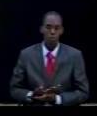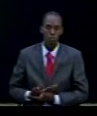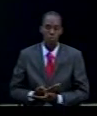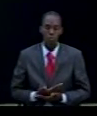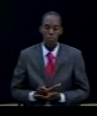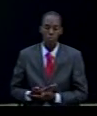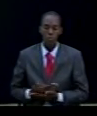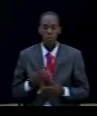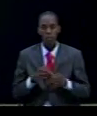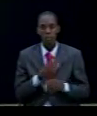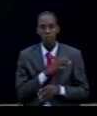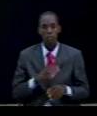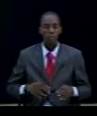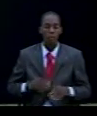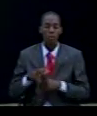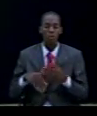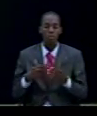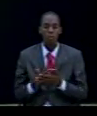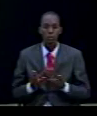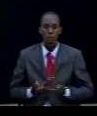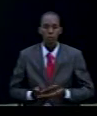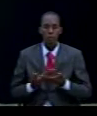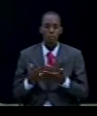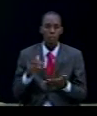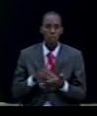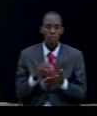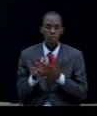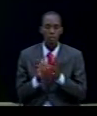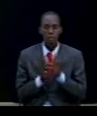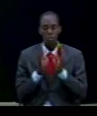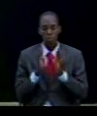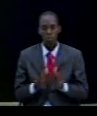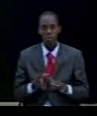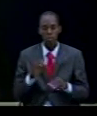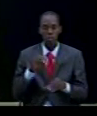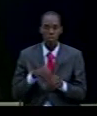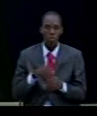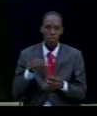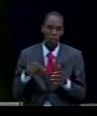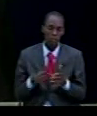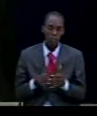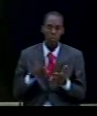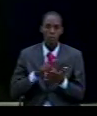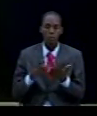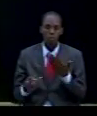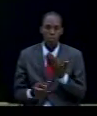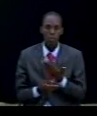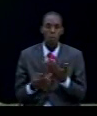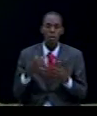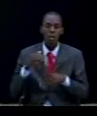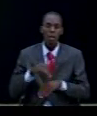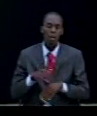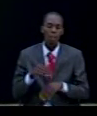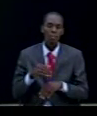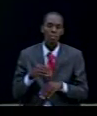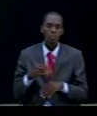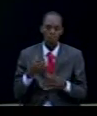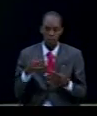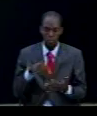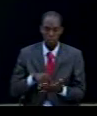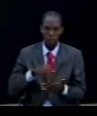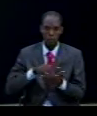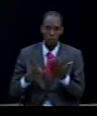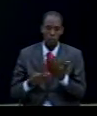Global Crusade, the converts of Impact 2022, and converts of all other programs,